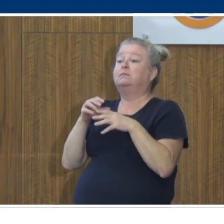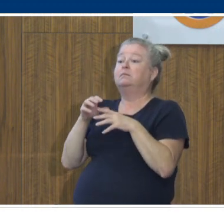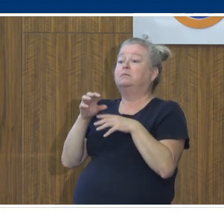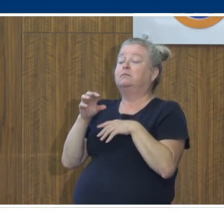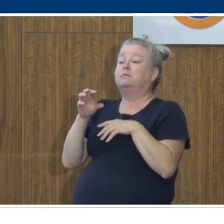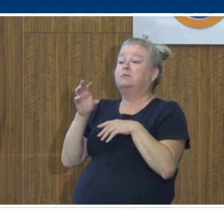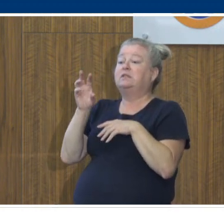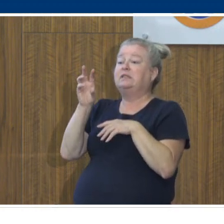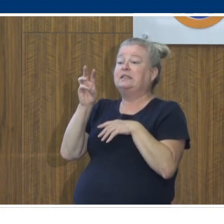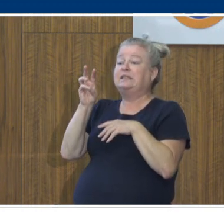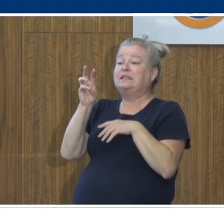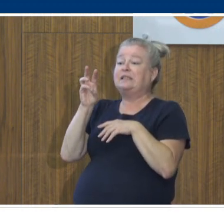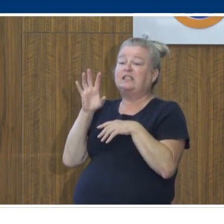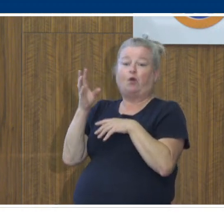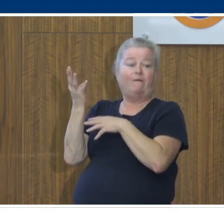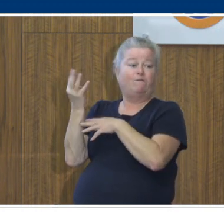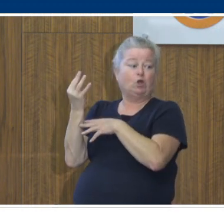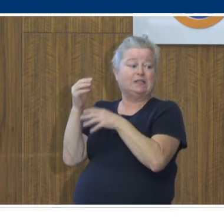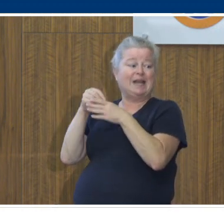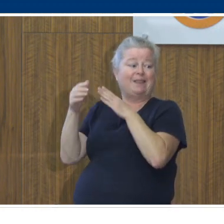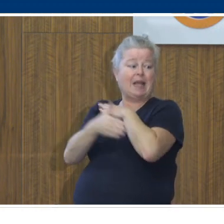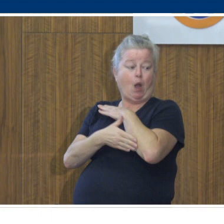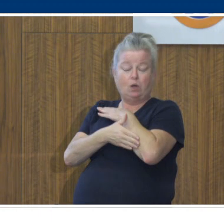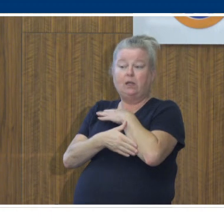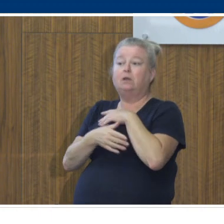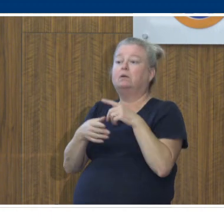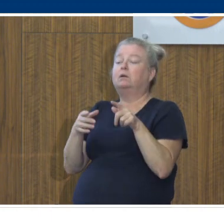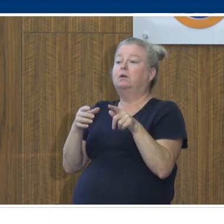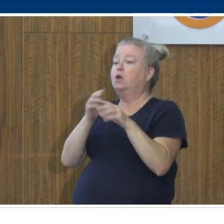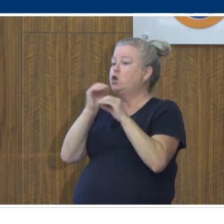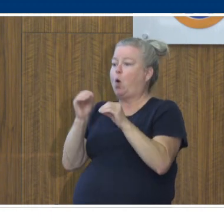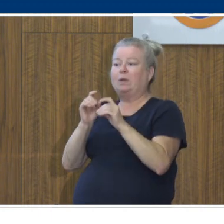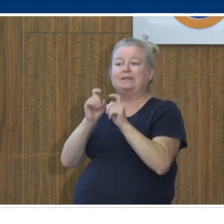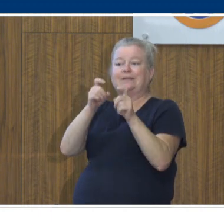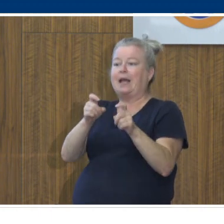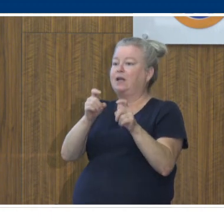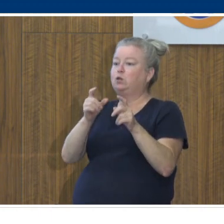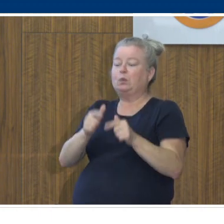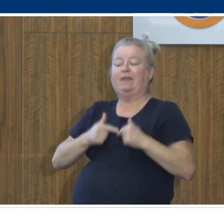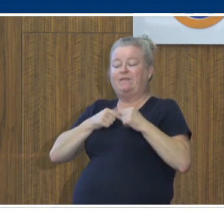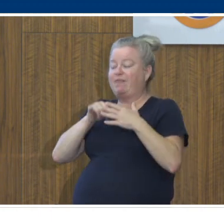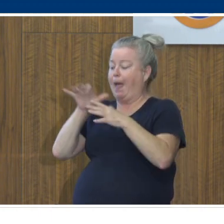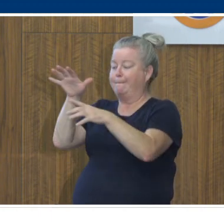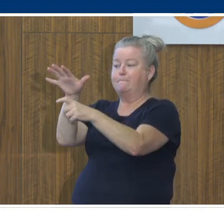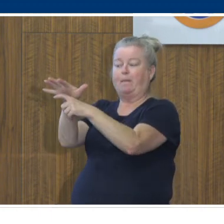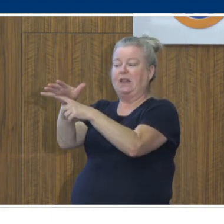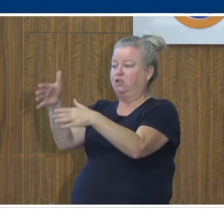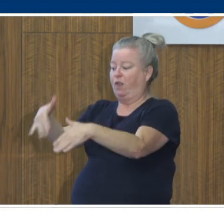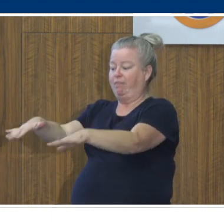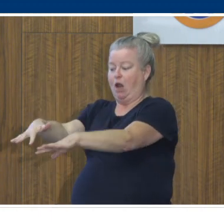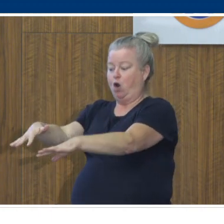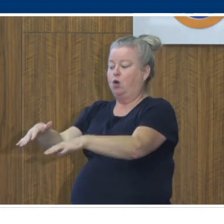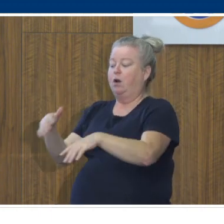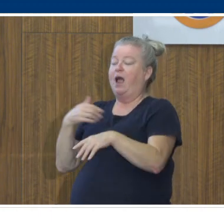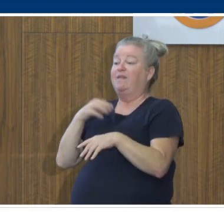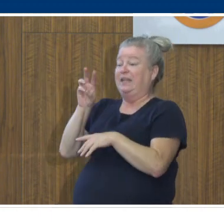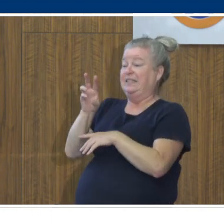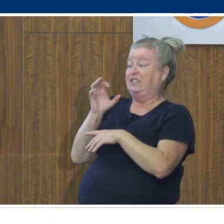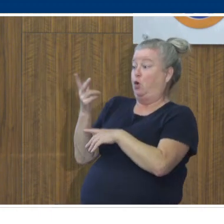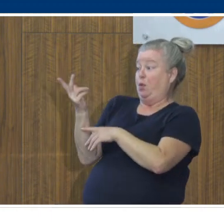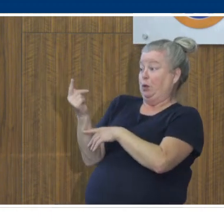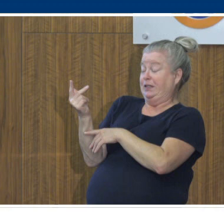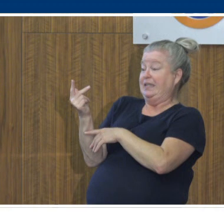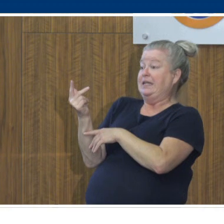We actually removed the one that's all ocean because nobody's going to be assigned to be living in the population there. So there's only